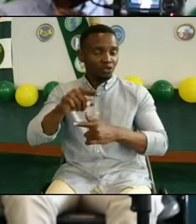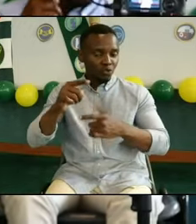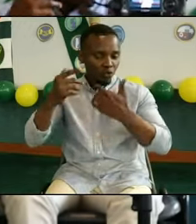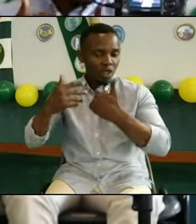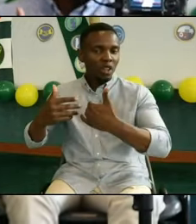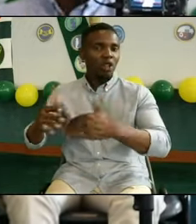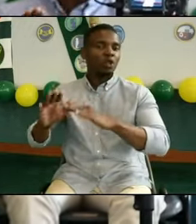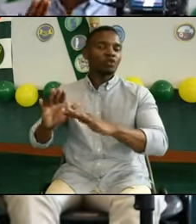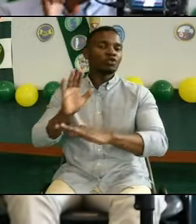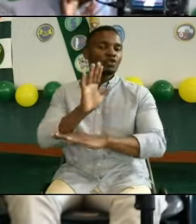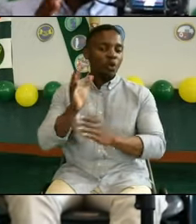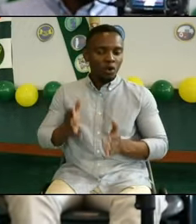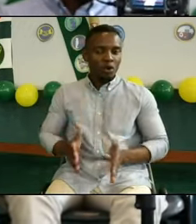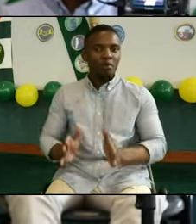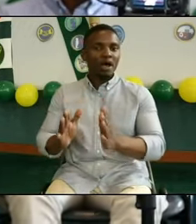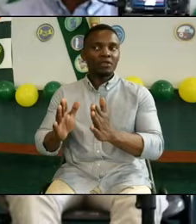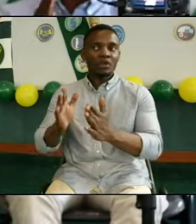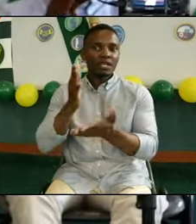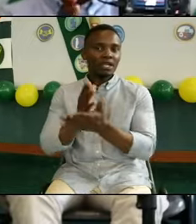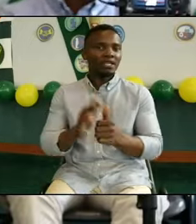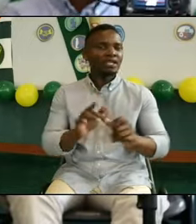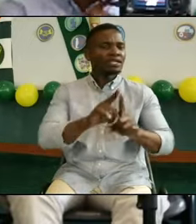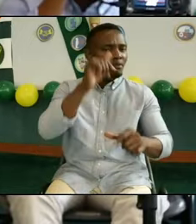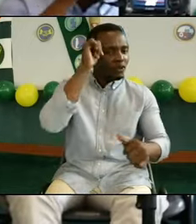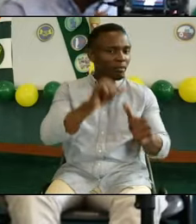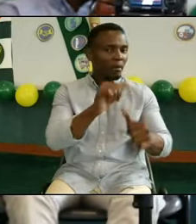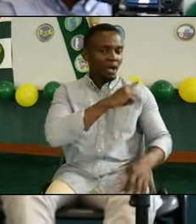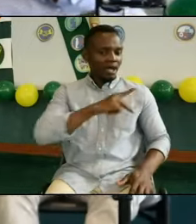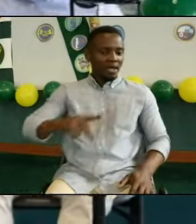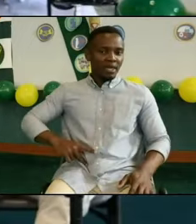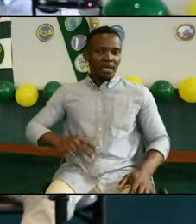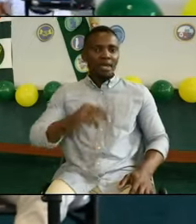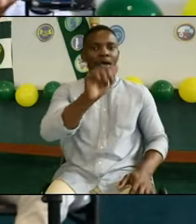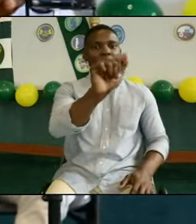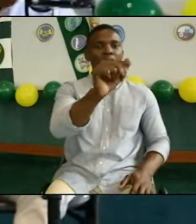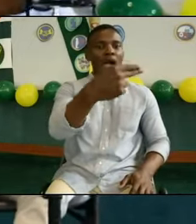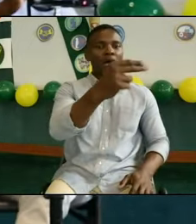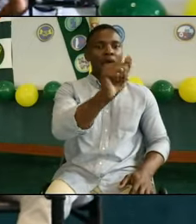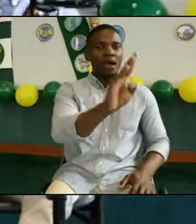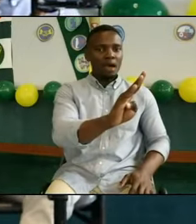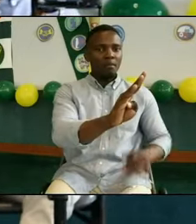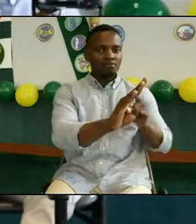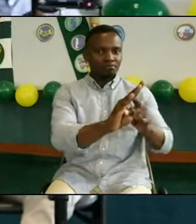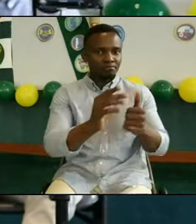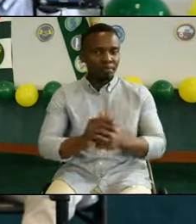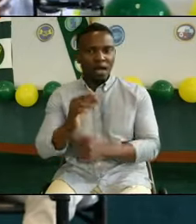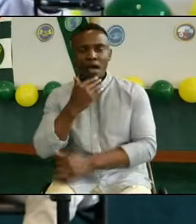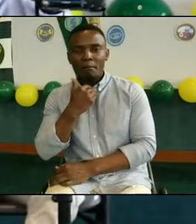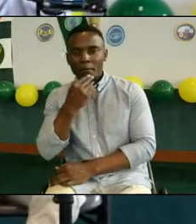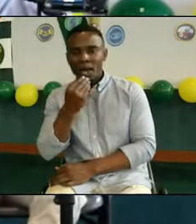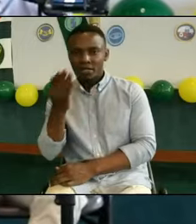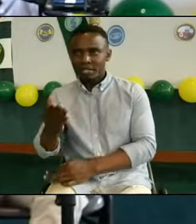go. If you remember in the days of King Ahab, there was a man called Naboth. He was given a birthright, which was a land. When the